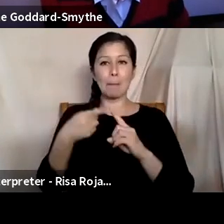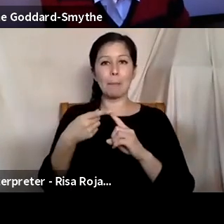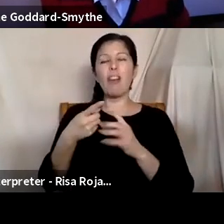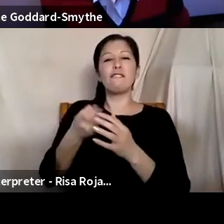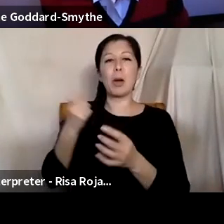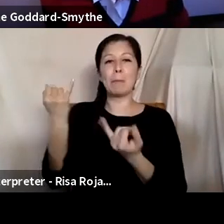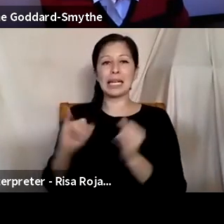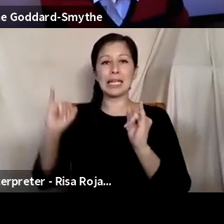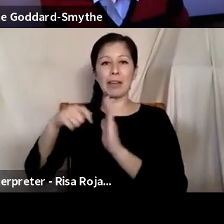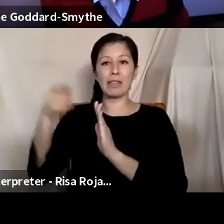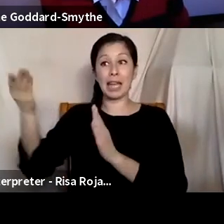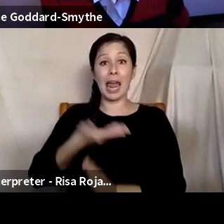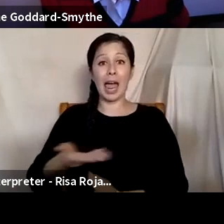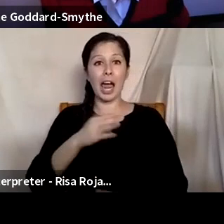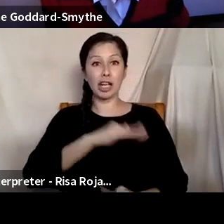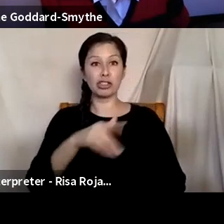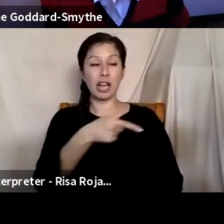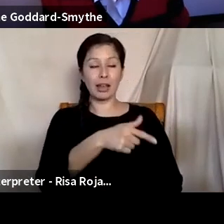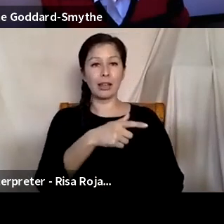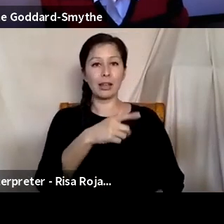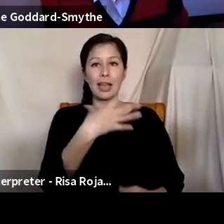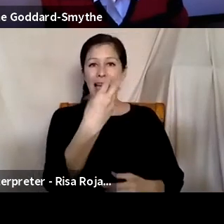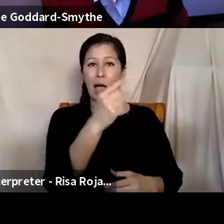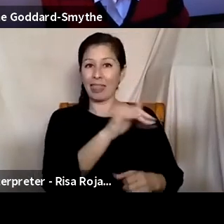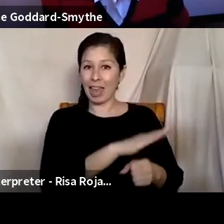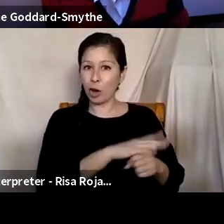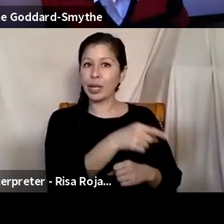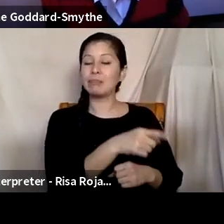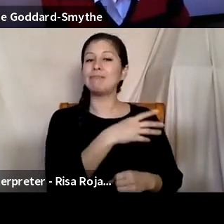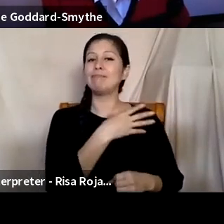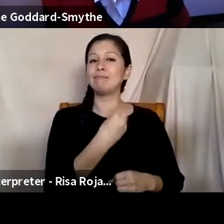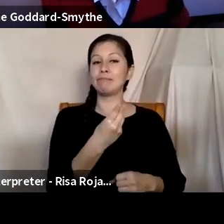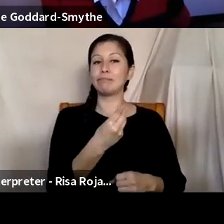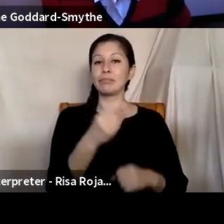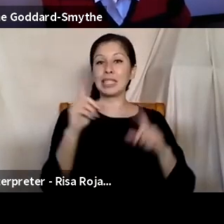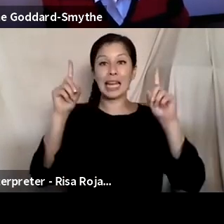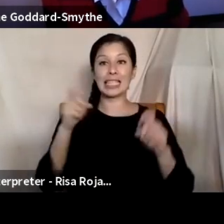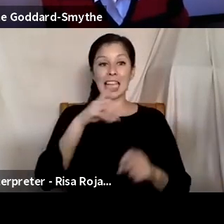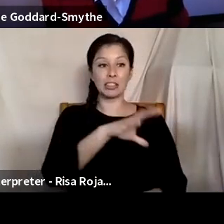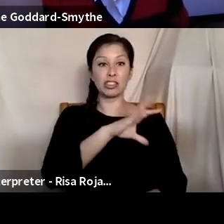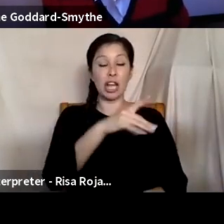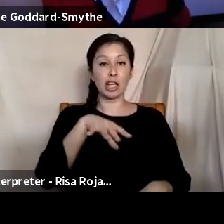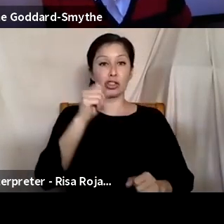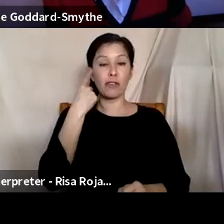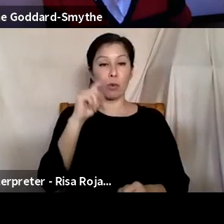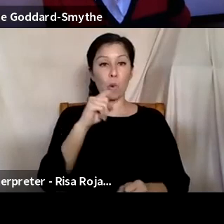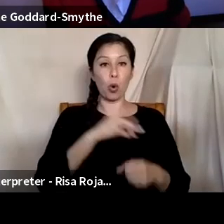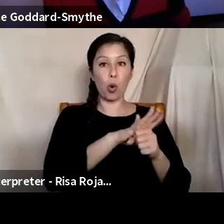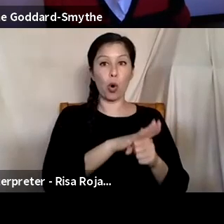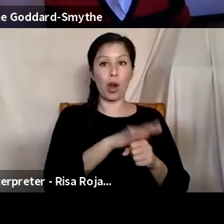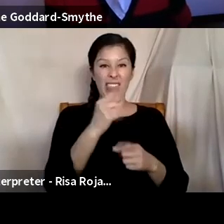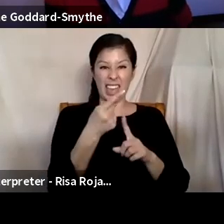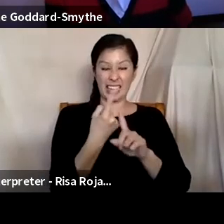feature who had hired a child who was outside of Los Angeles, and the test that the child took just the